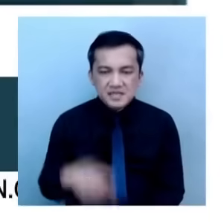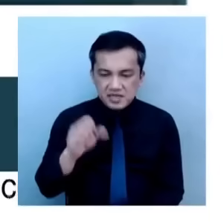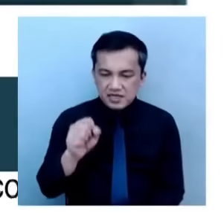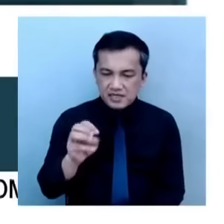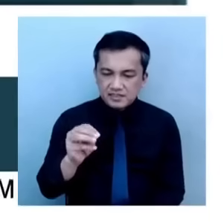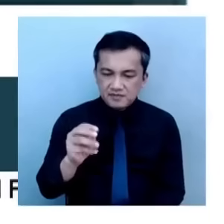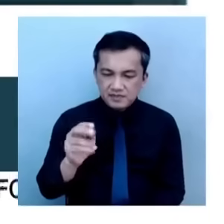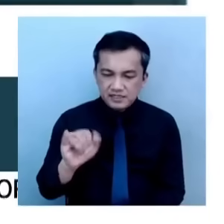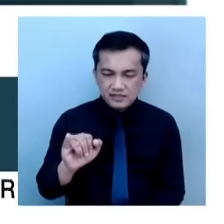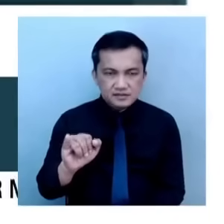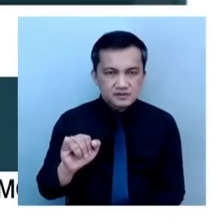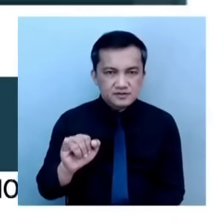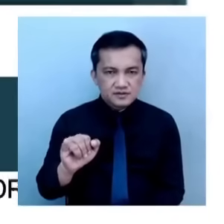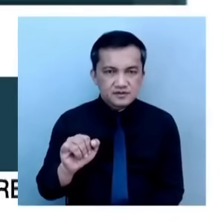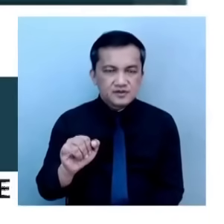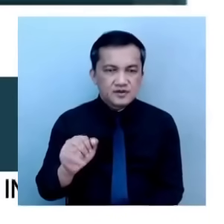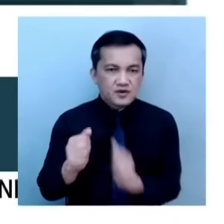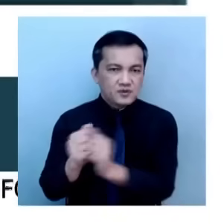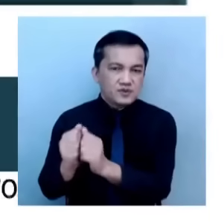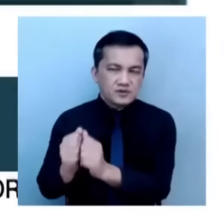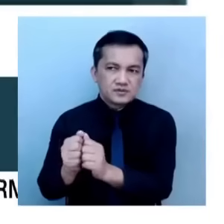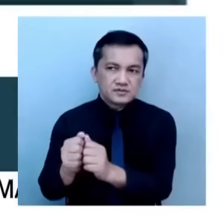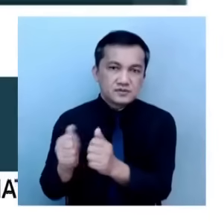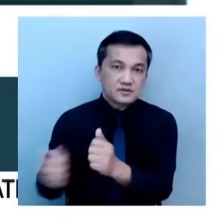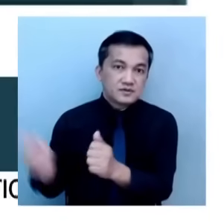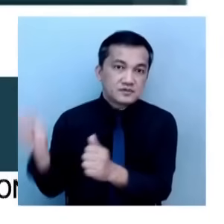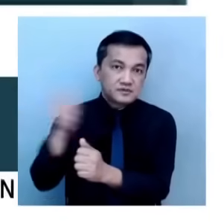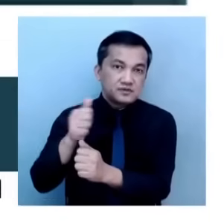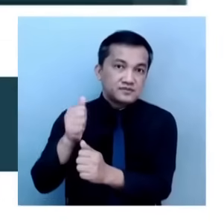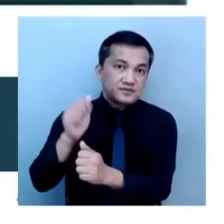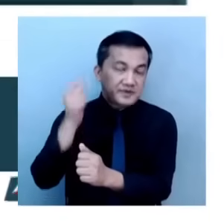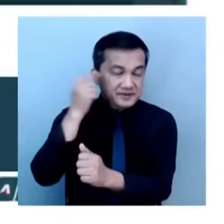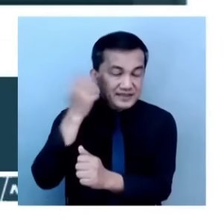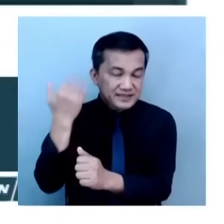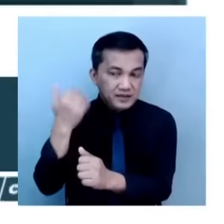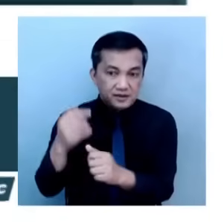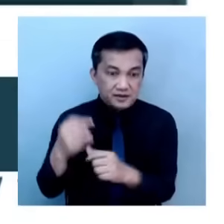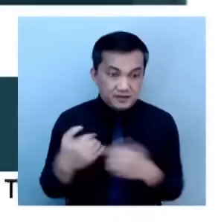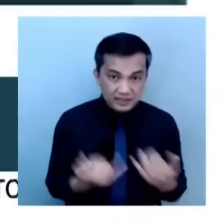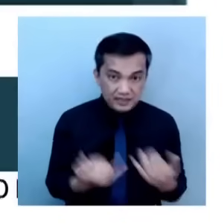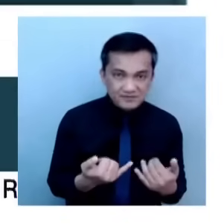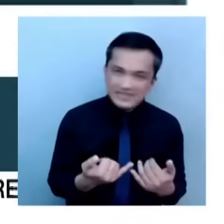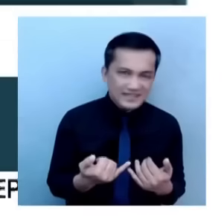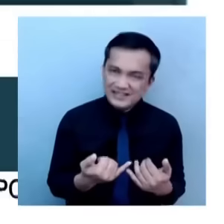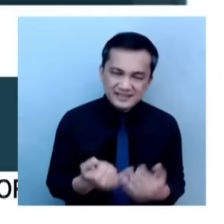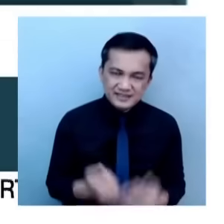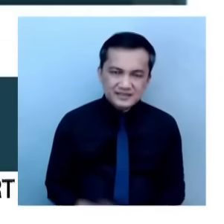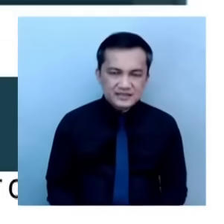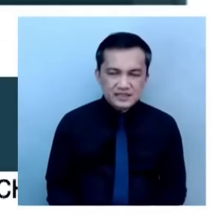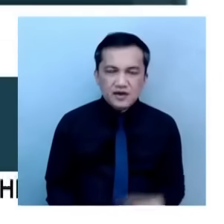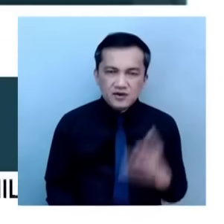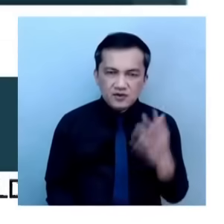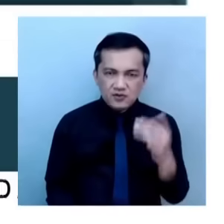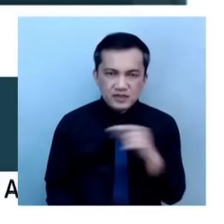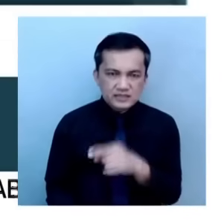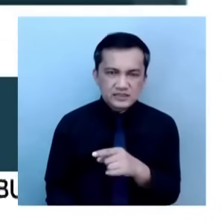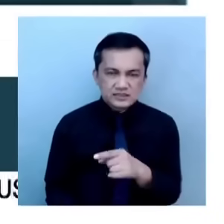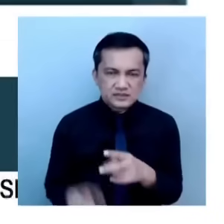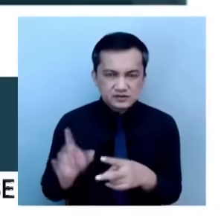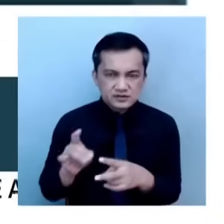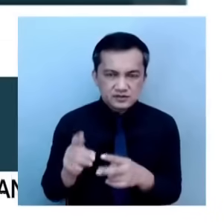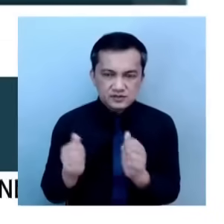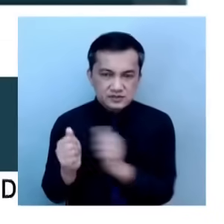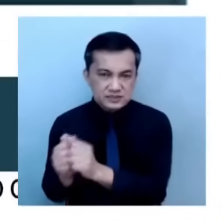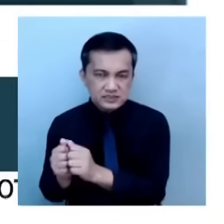in the good graces of the powers that be, but now they're not. And apparently, it's because they have chosen to take the side of